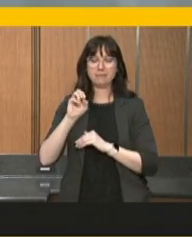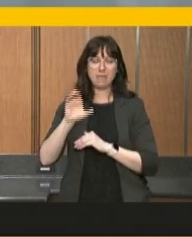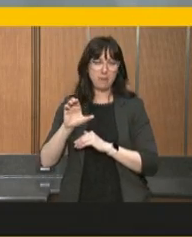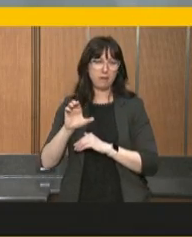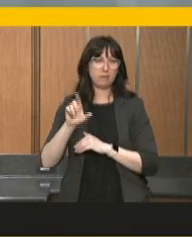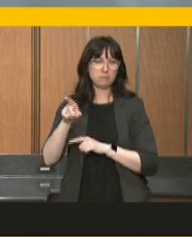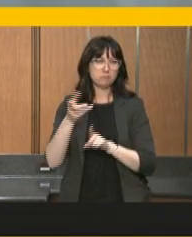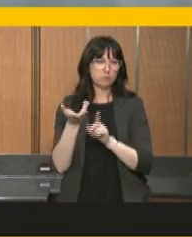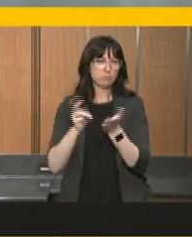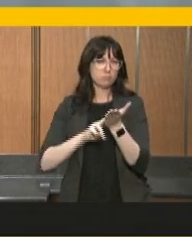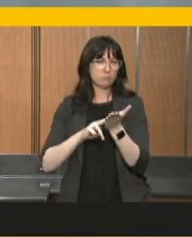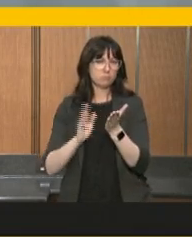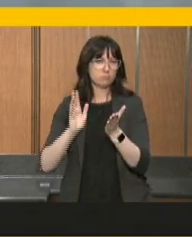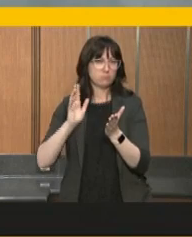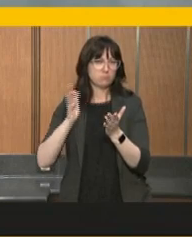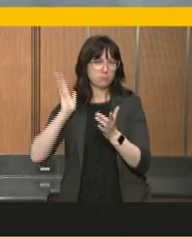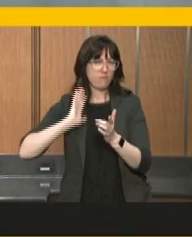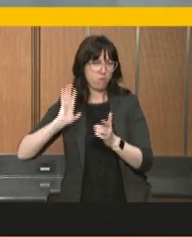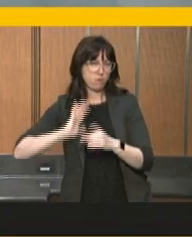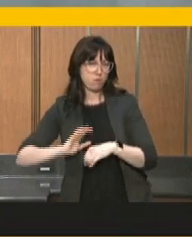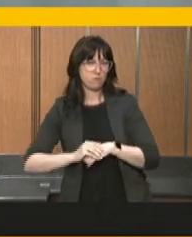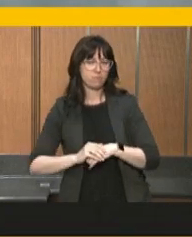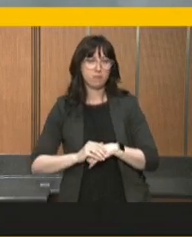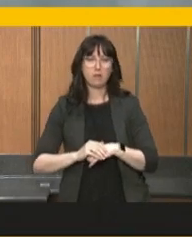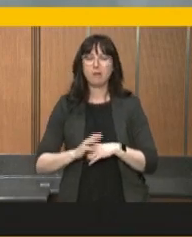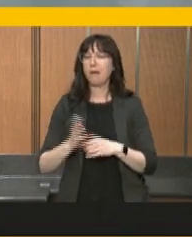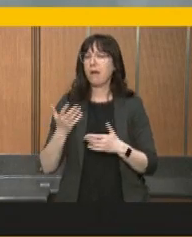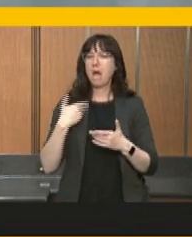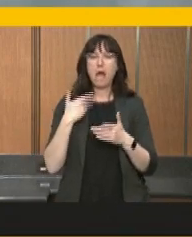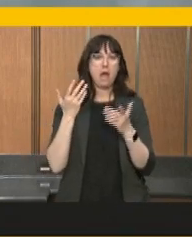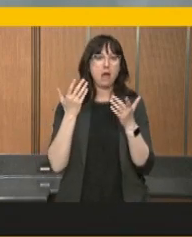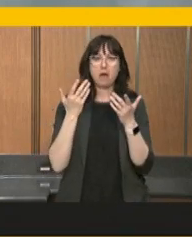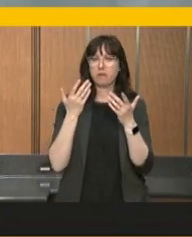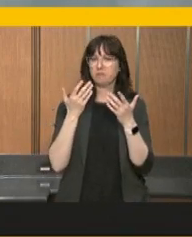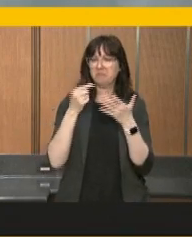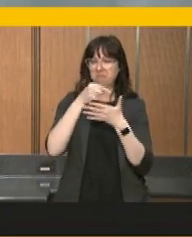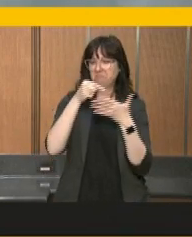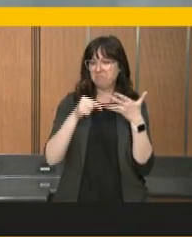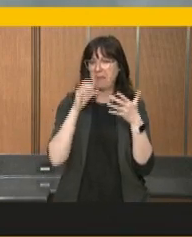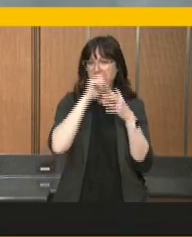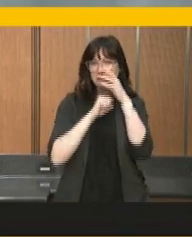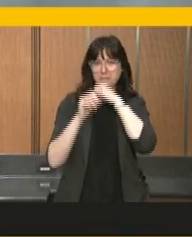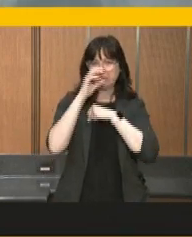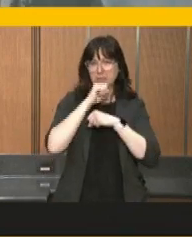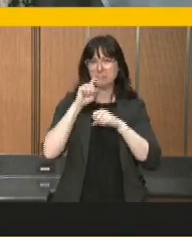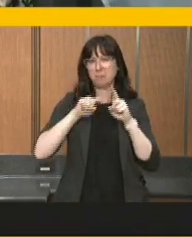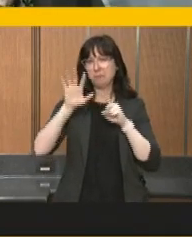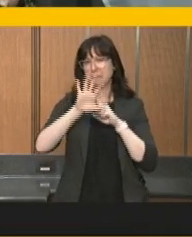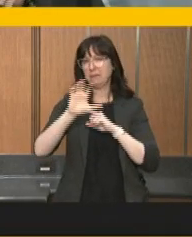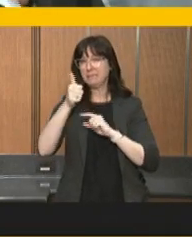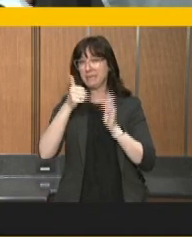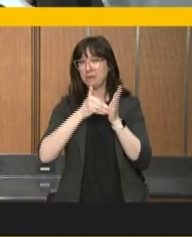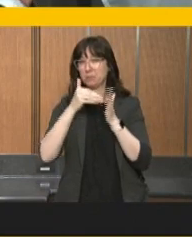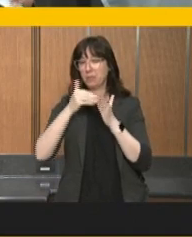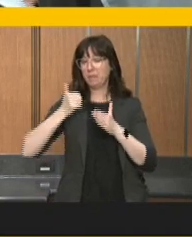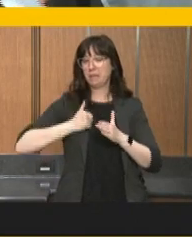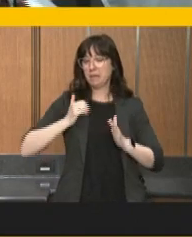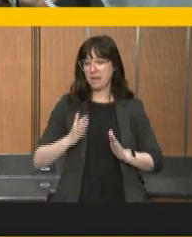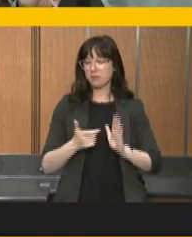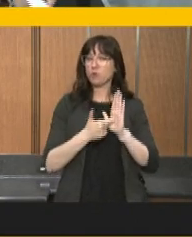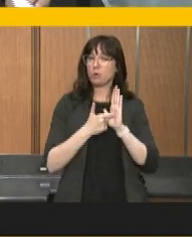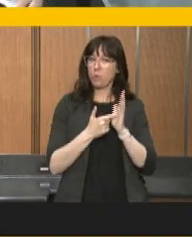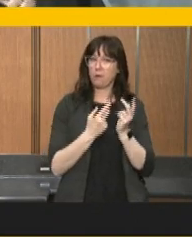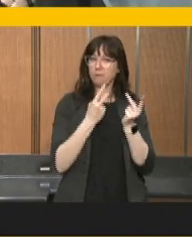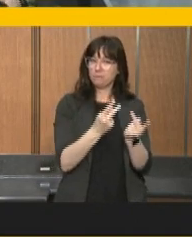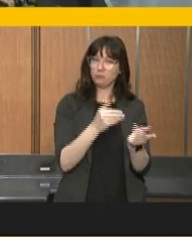It had estimates with all the normal cautions. All right. This is the end of a long press conference